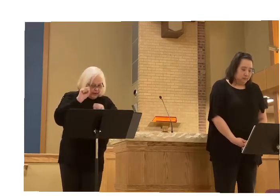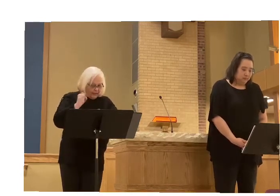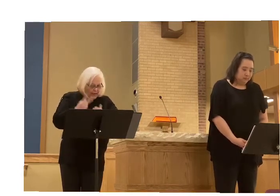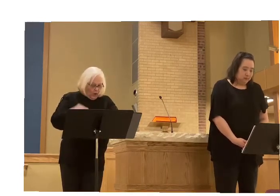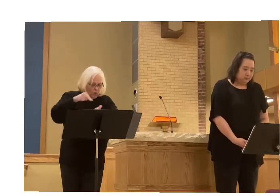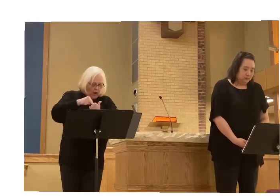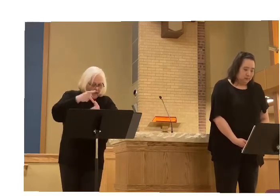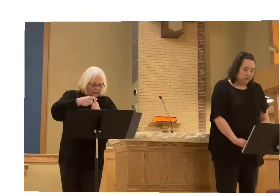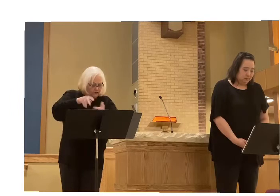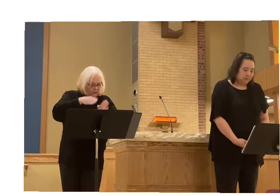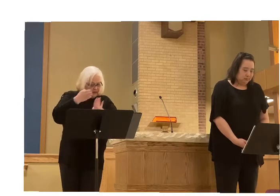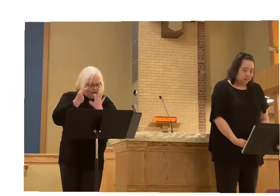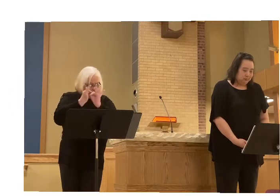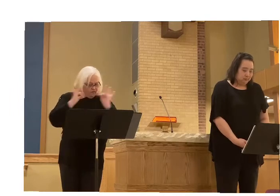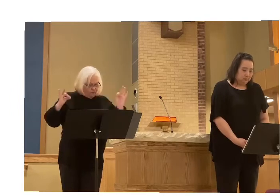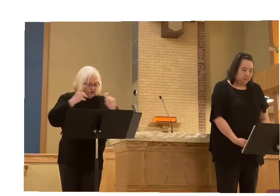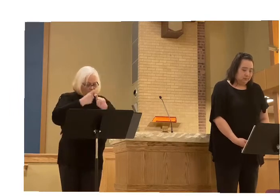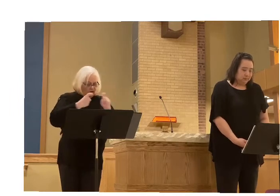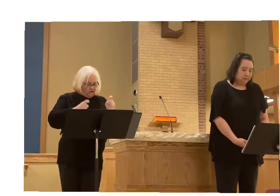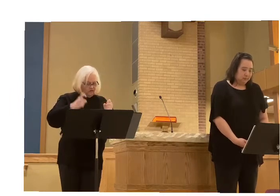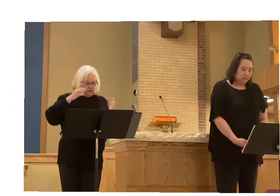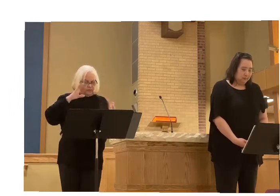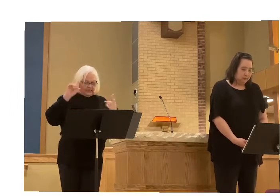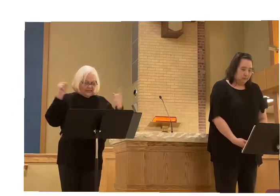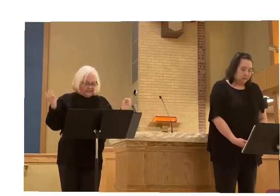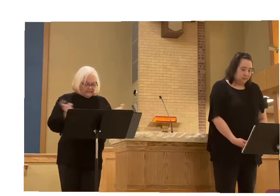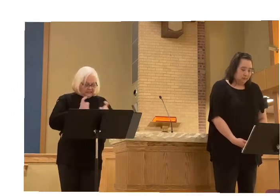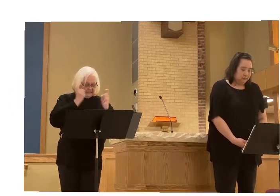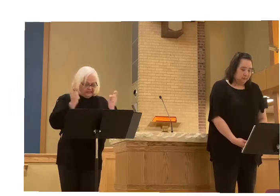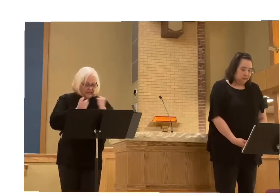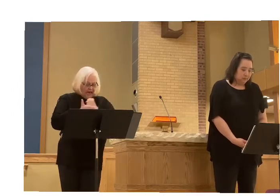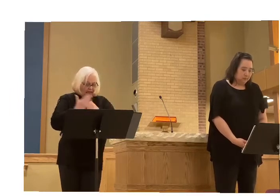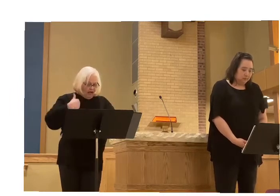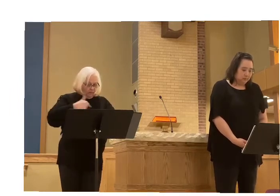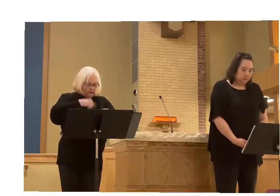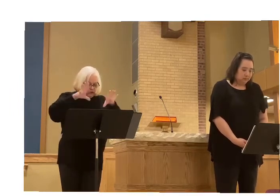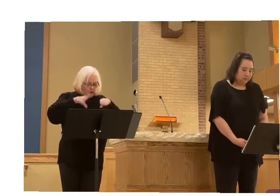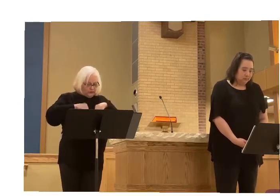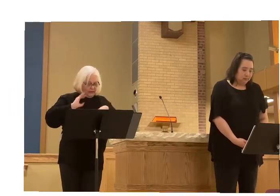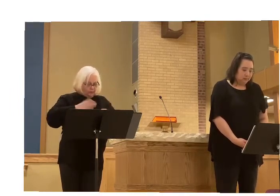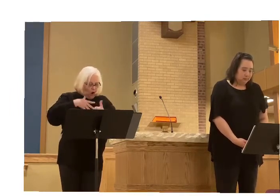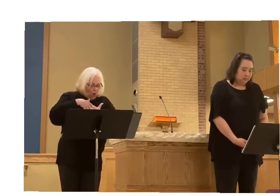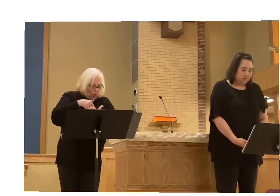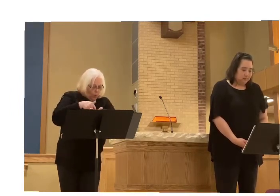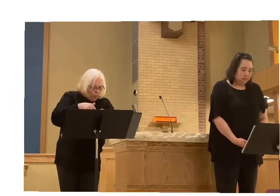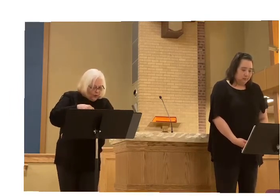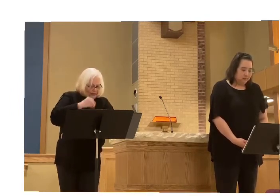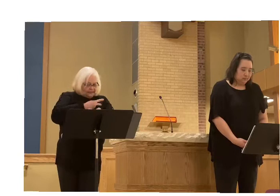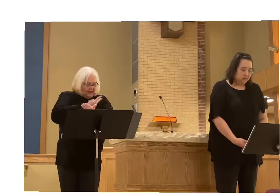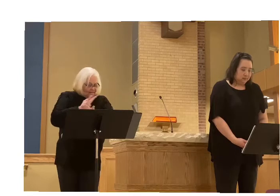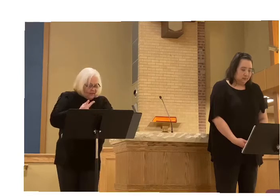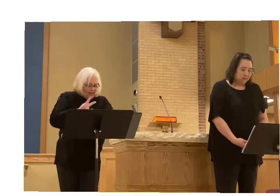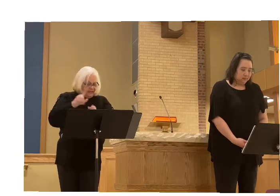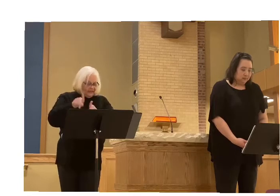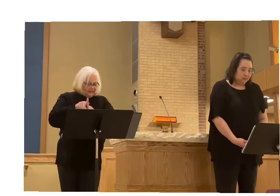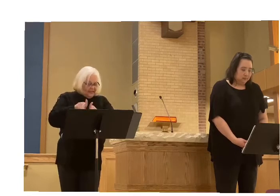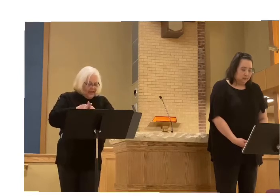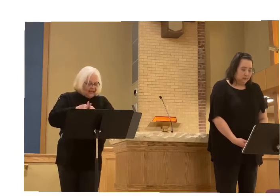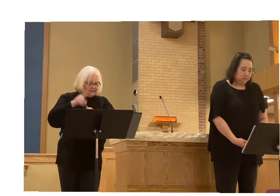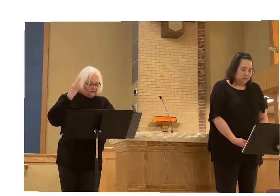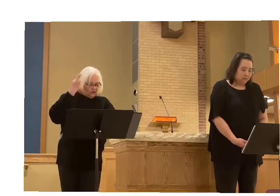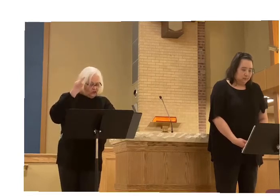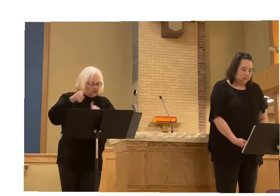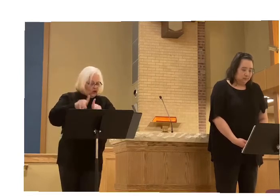from the ravages of sin. Help us to accept our weaknesses and failings as forerunners of our glorious